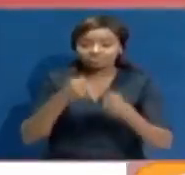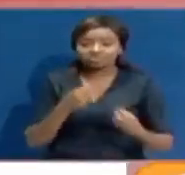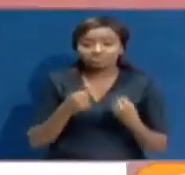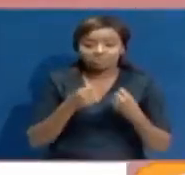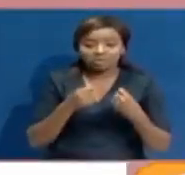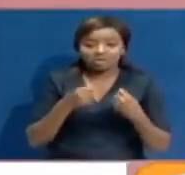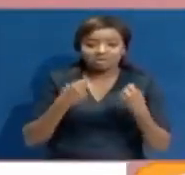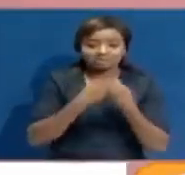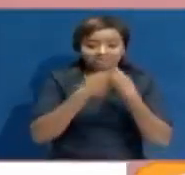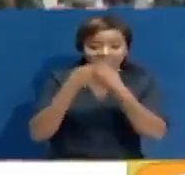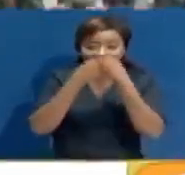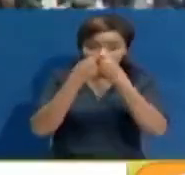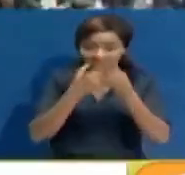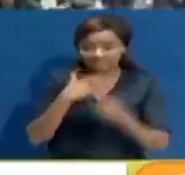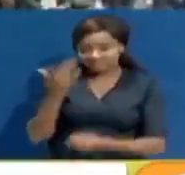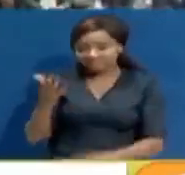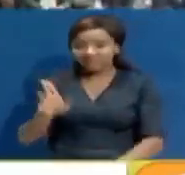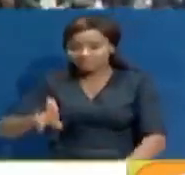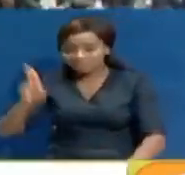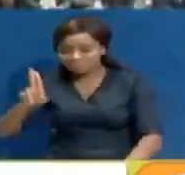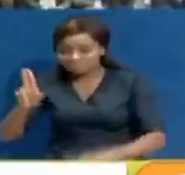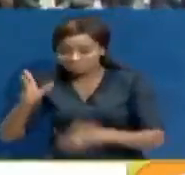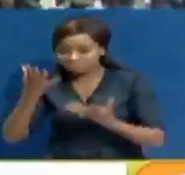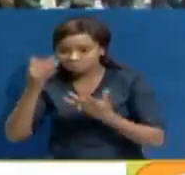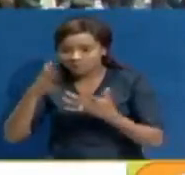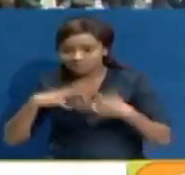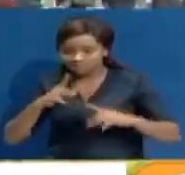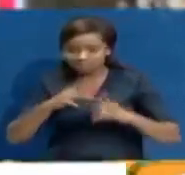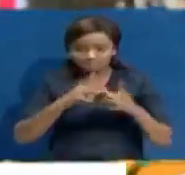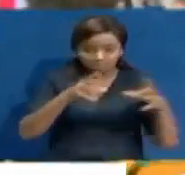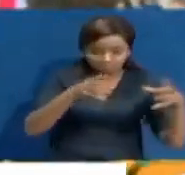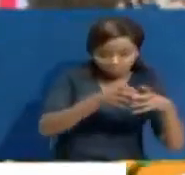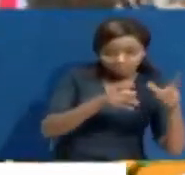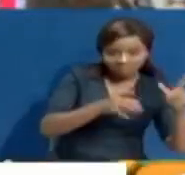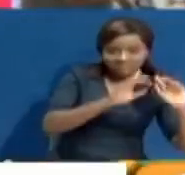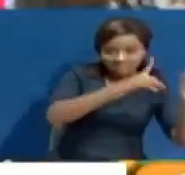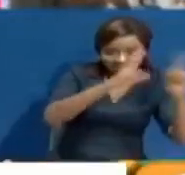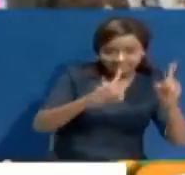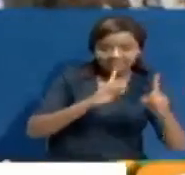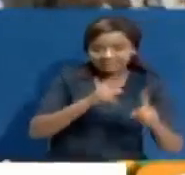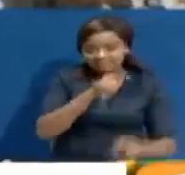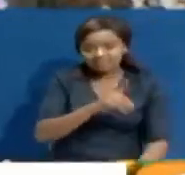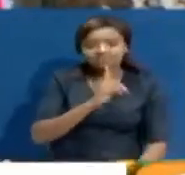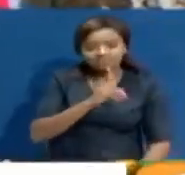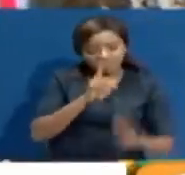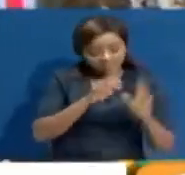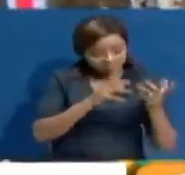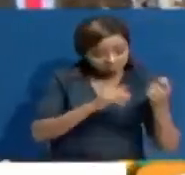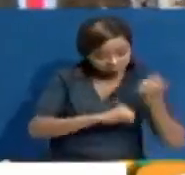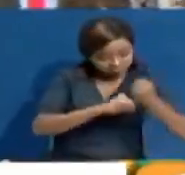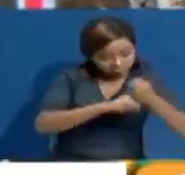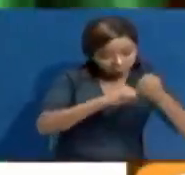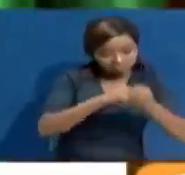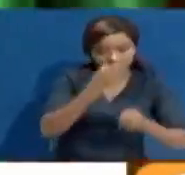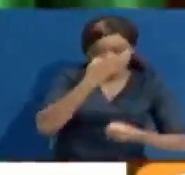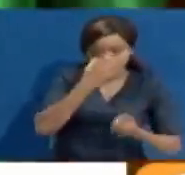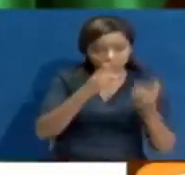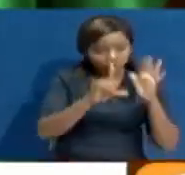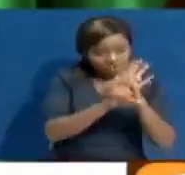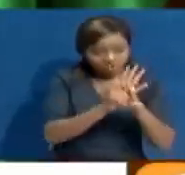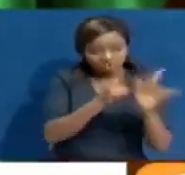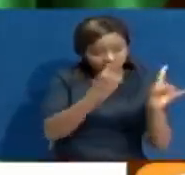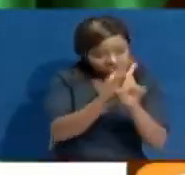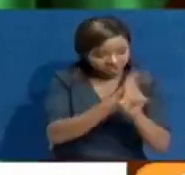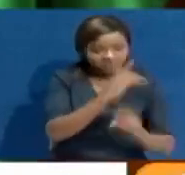with his deputy, is the declaration by the Tanga Tanga allied MPs that they will prioritize hustler-friendly legislations. On